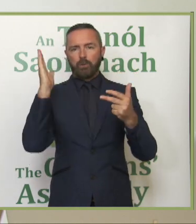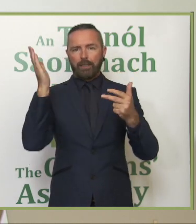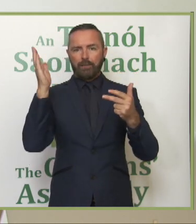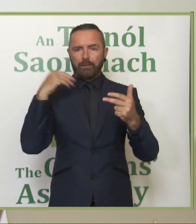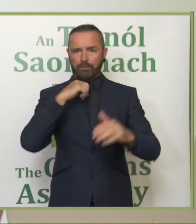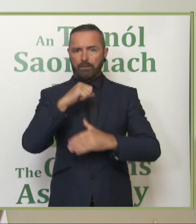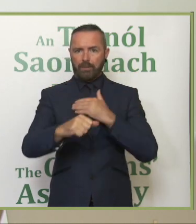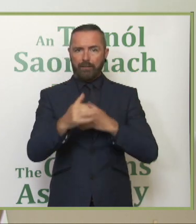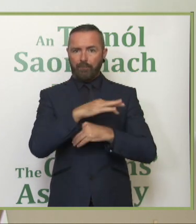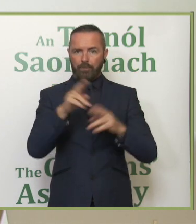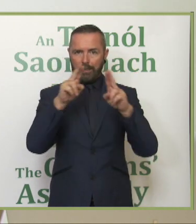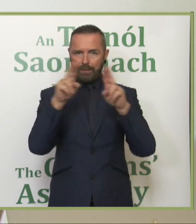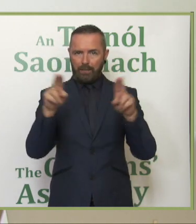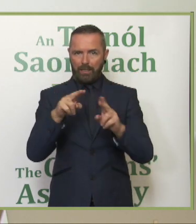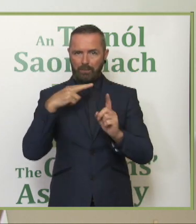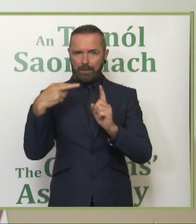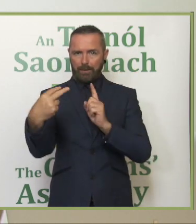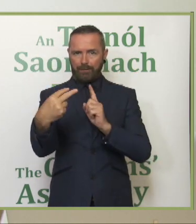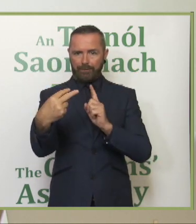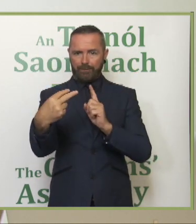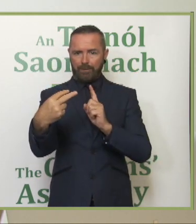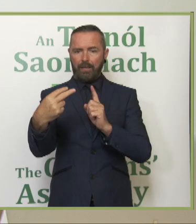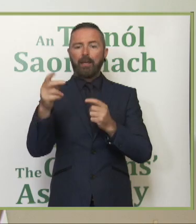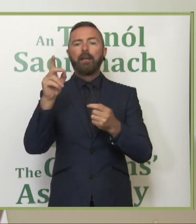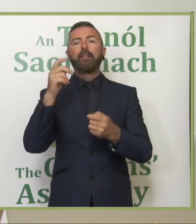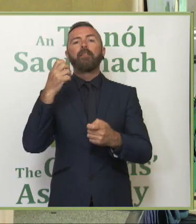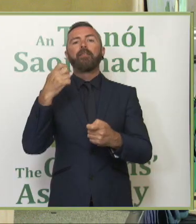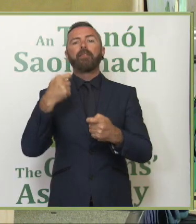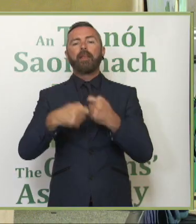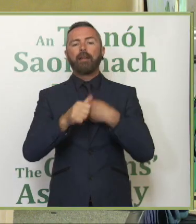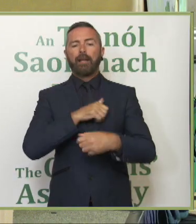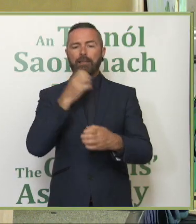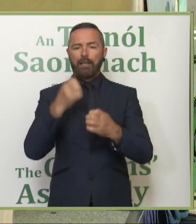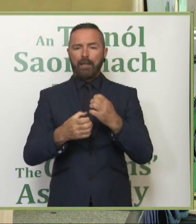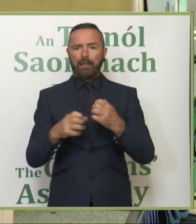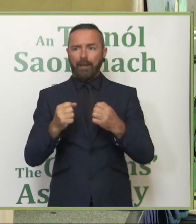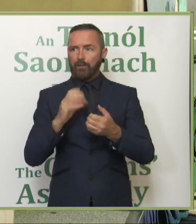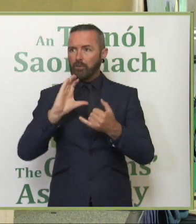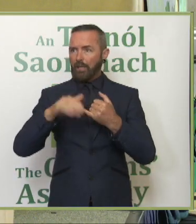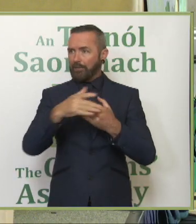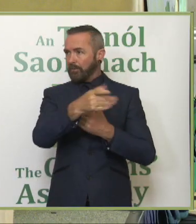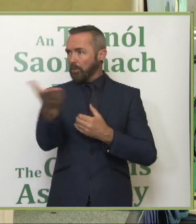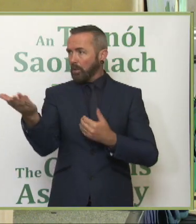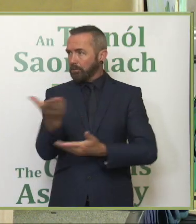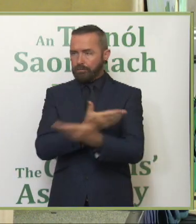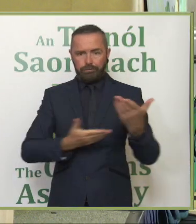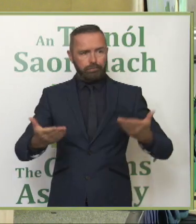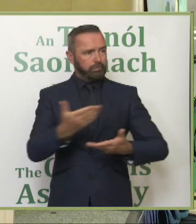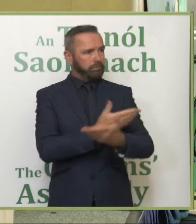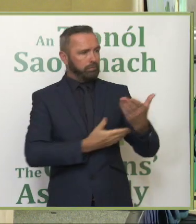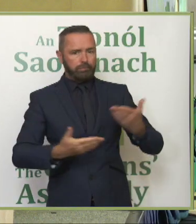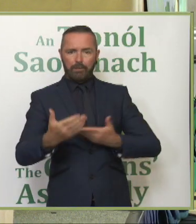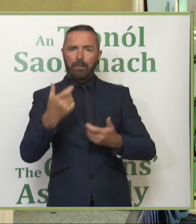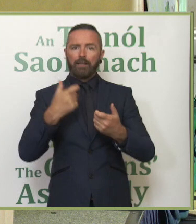session from an international perspective, and we'll have at the end of that a chance for you to have a discussion at the table, and again